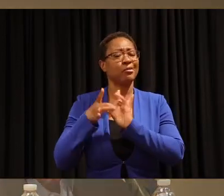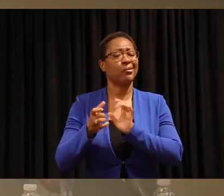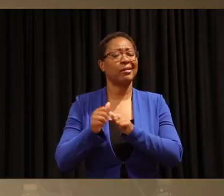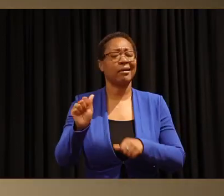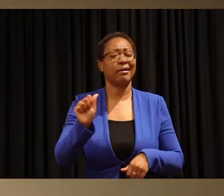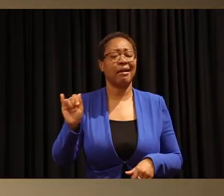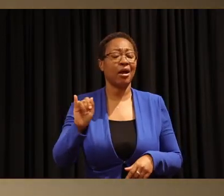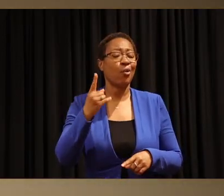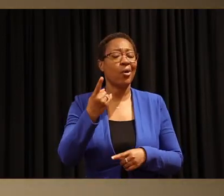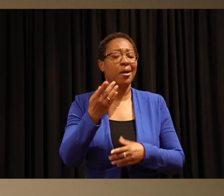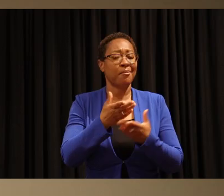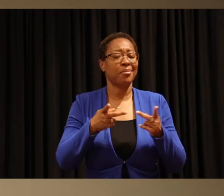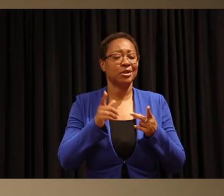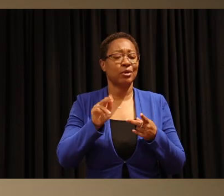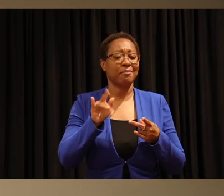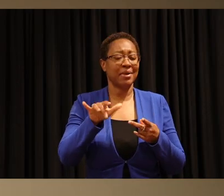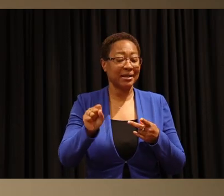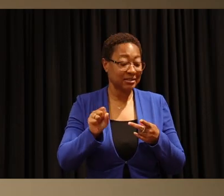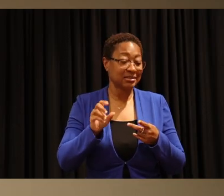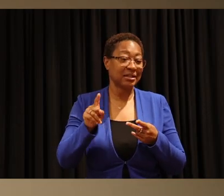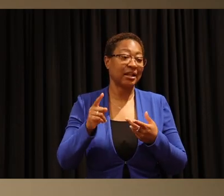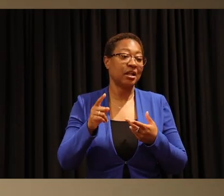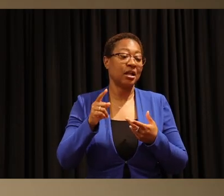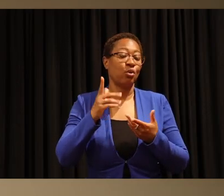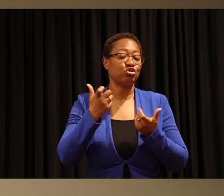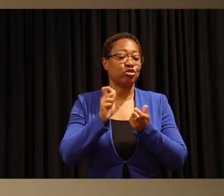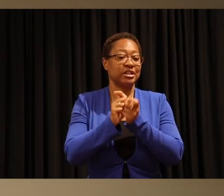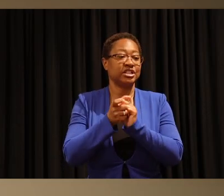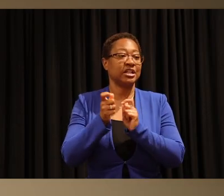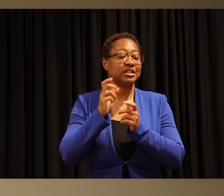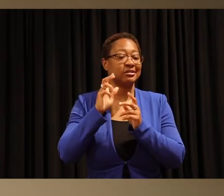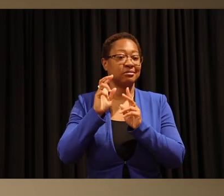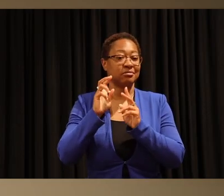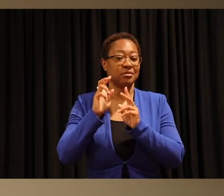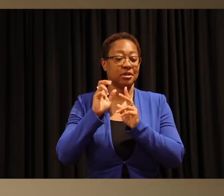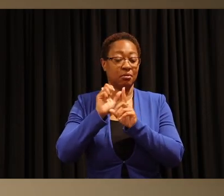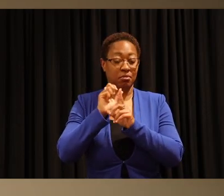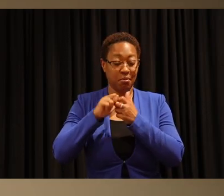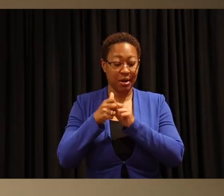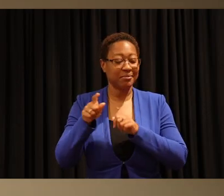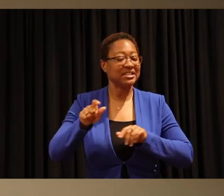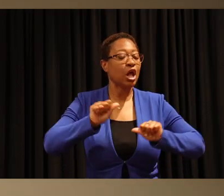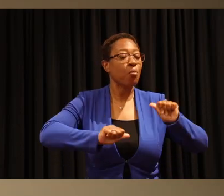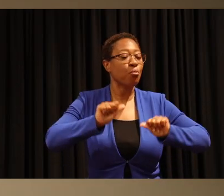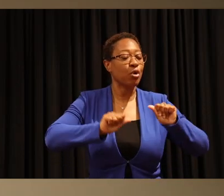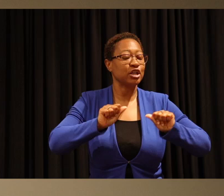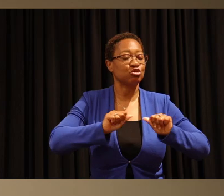there's certainly bias, although certainly trying to correct it, is in the appraisal industry, right? Mm-hmm. So